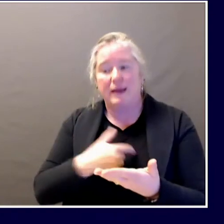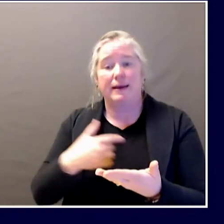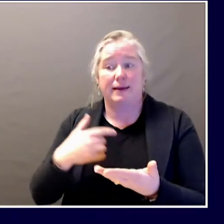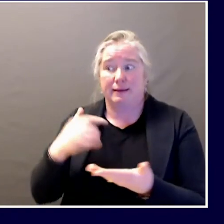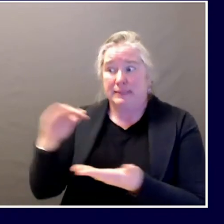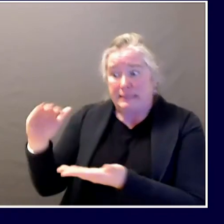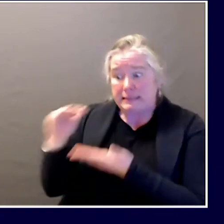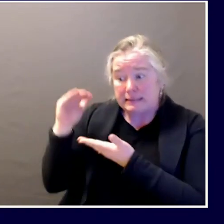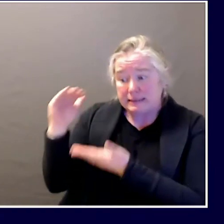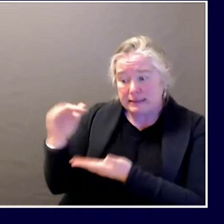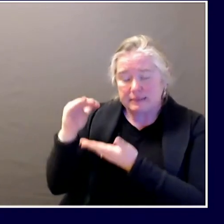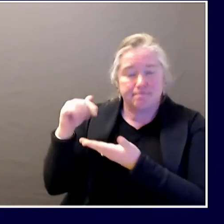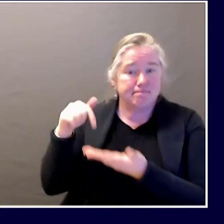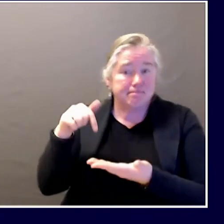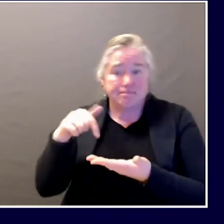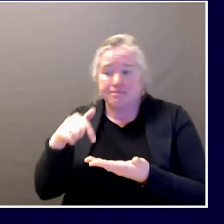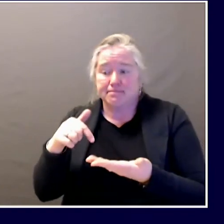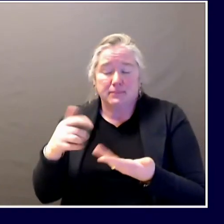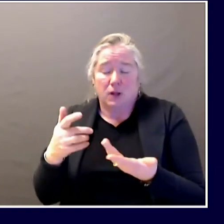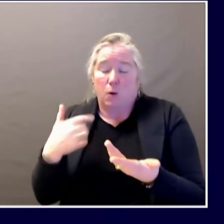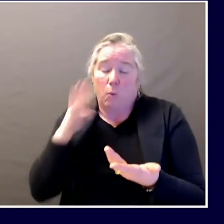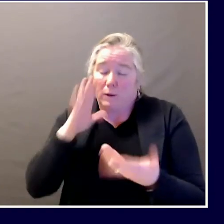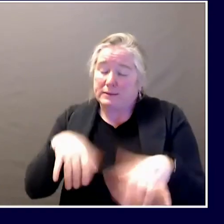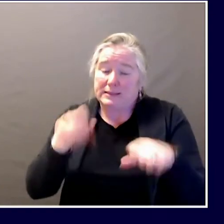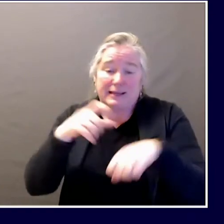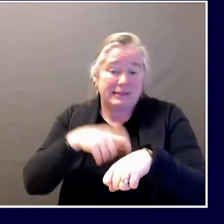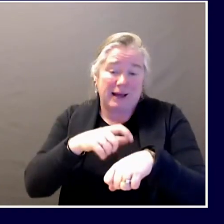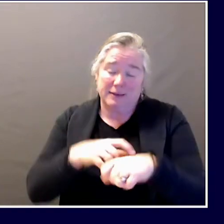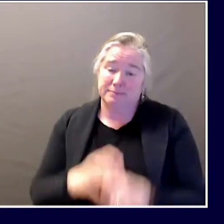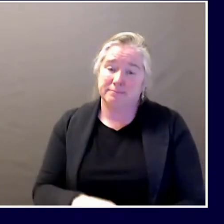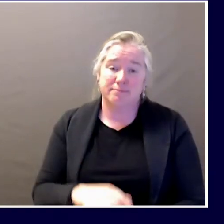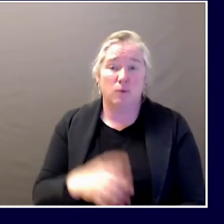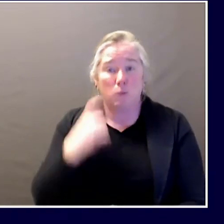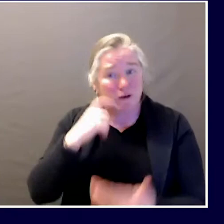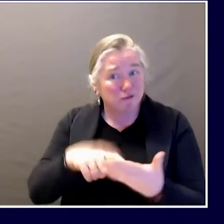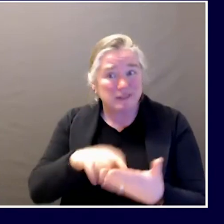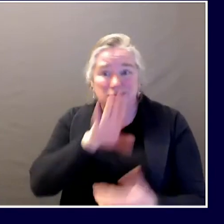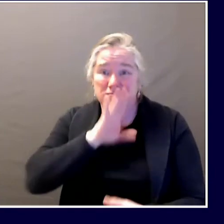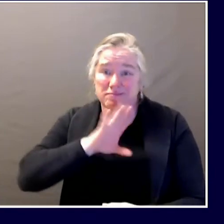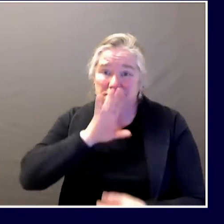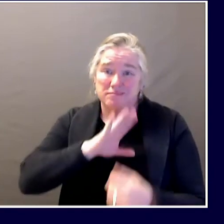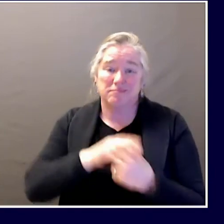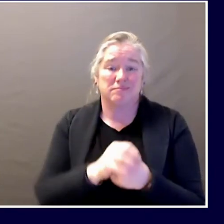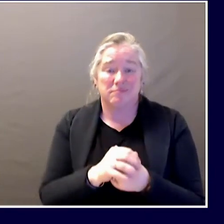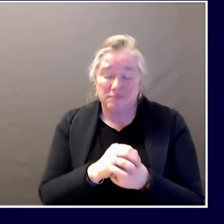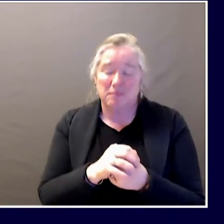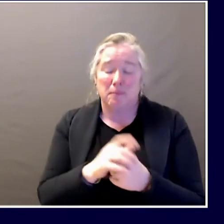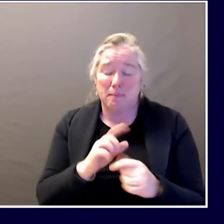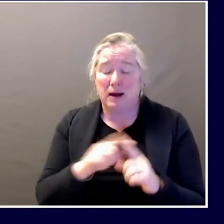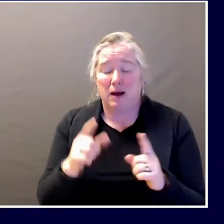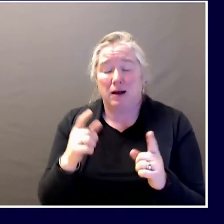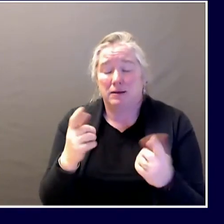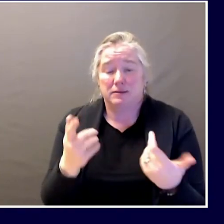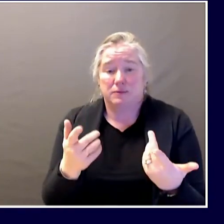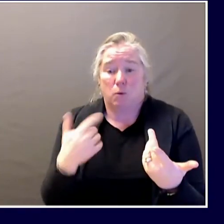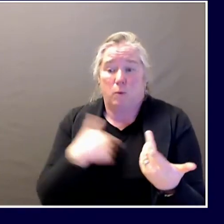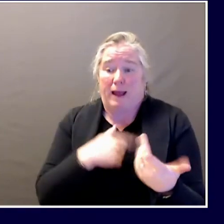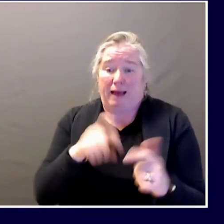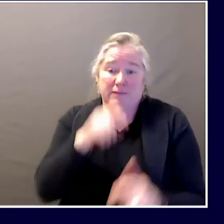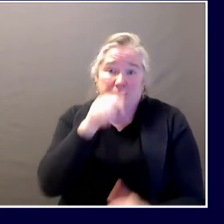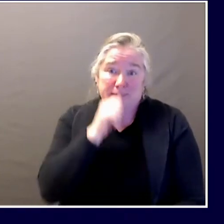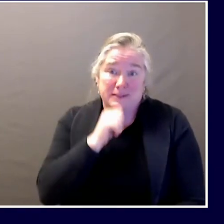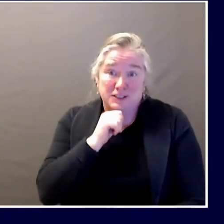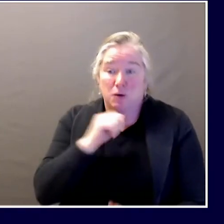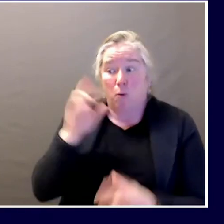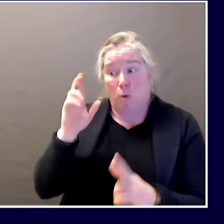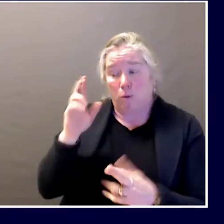to get an appointment. So we know it's frustrating, but we urge patience. We're hoping that the supply of vaccine that we get next week will be bigger than this